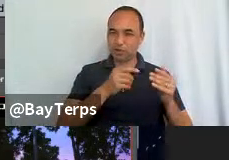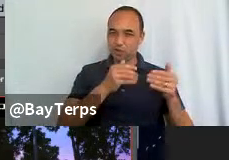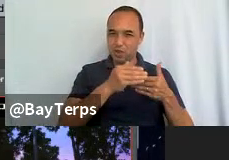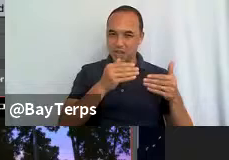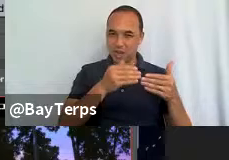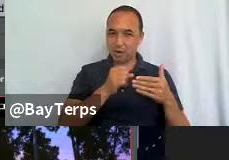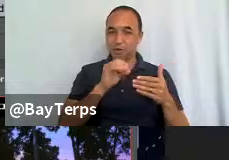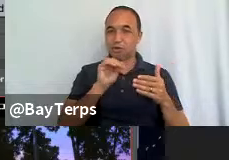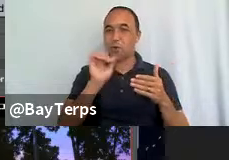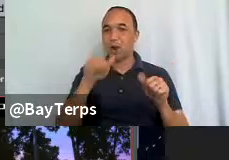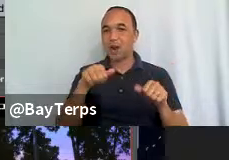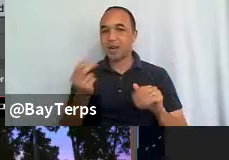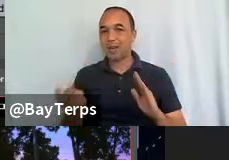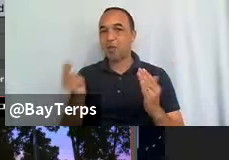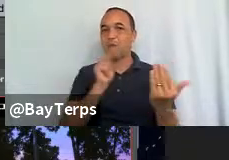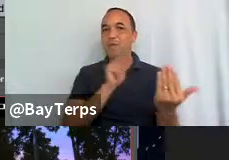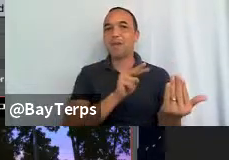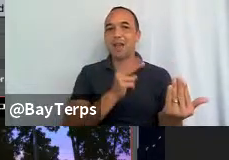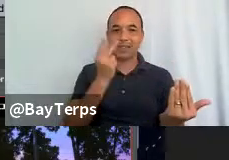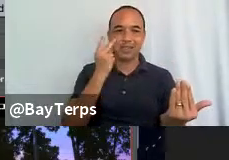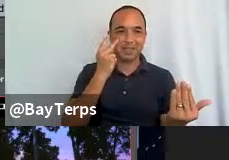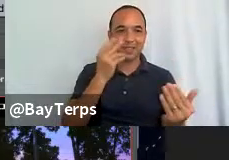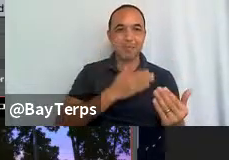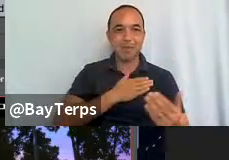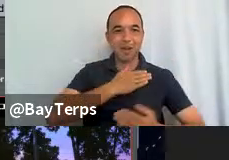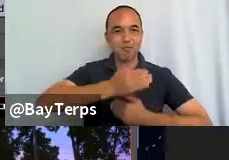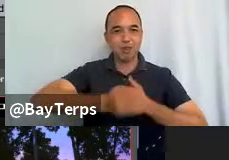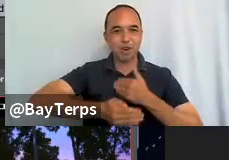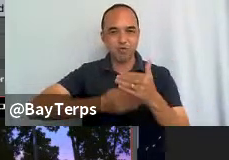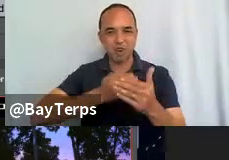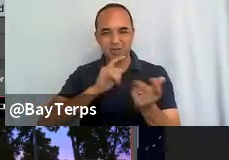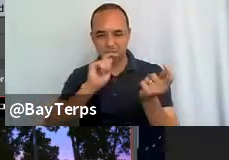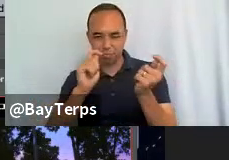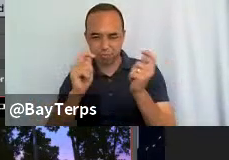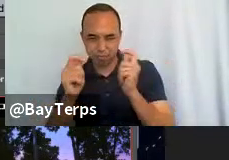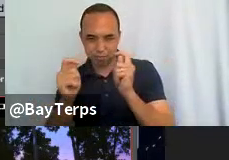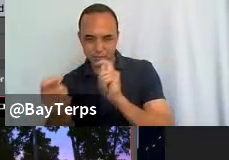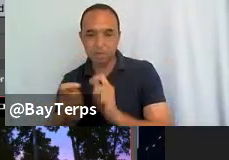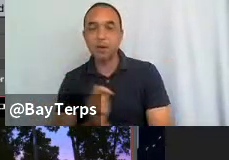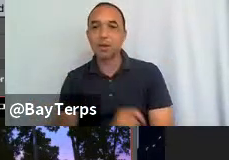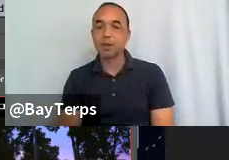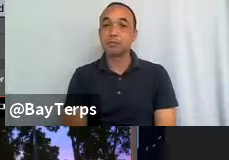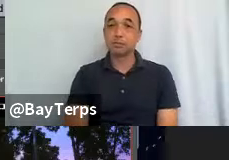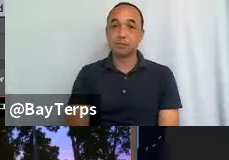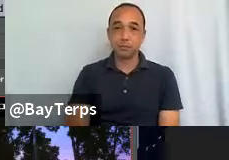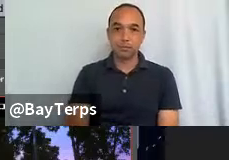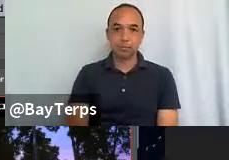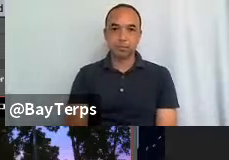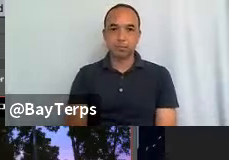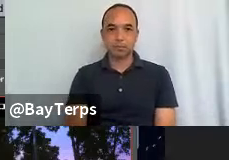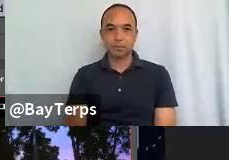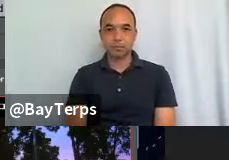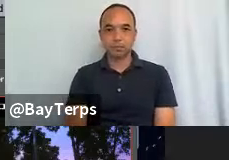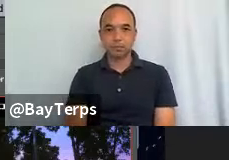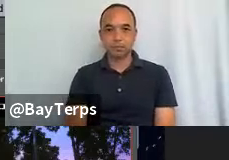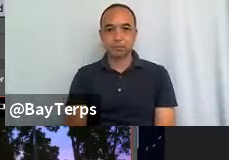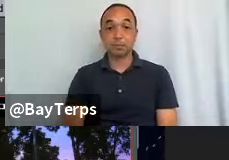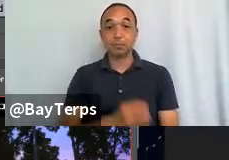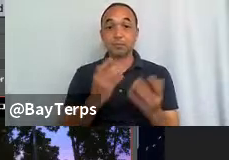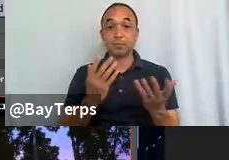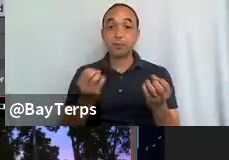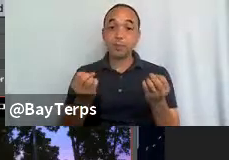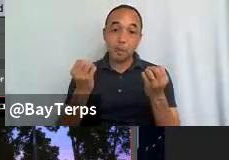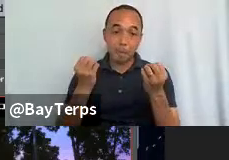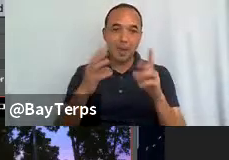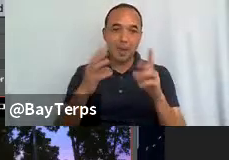I've made on the edited picture. Okay, so there are many different